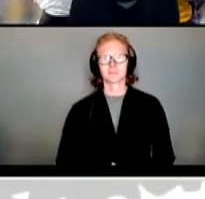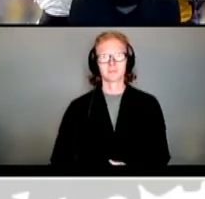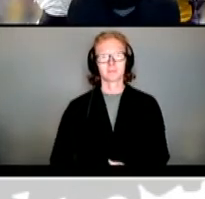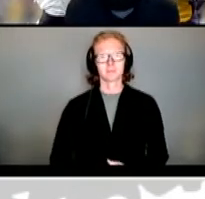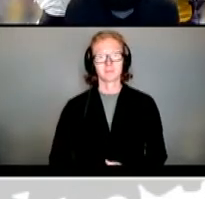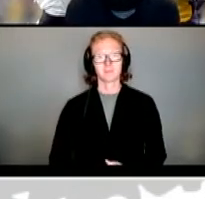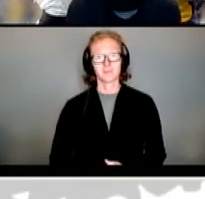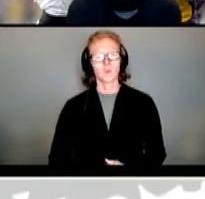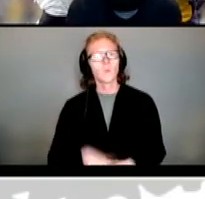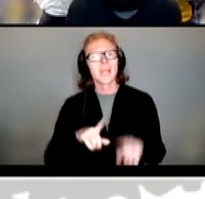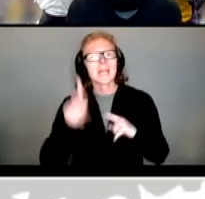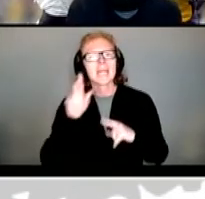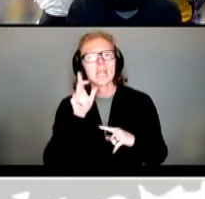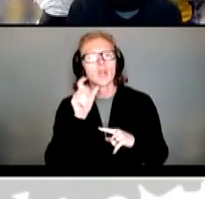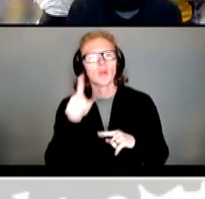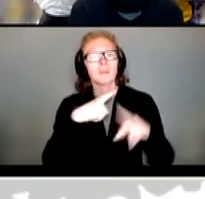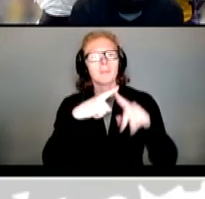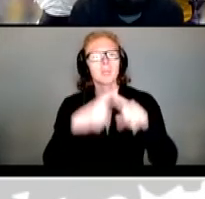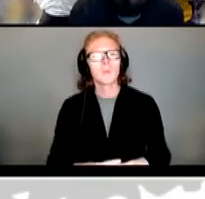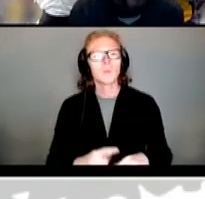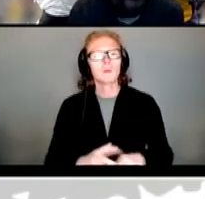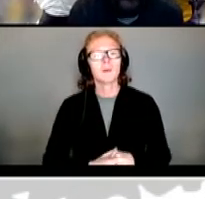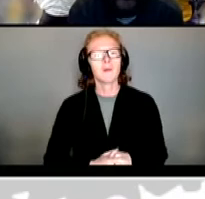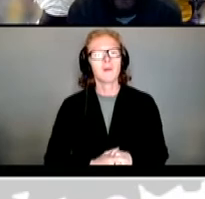You're on mute, Gloria.